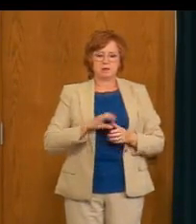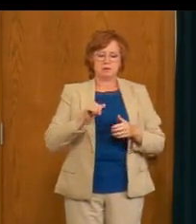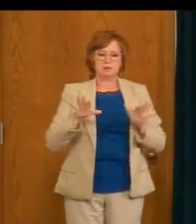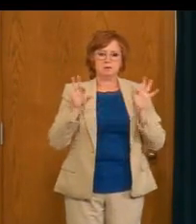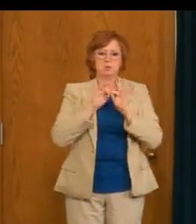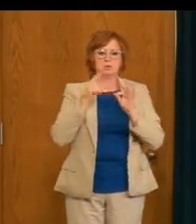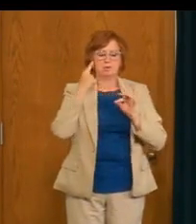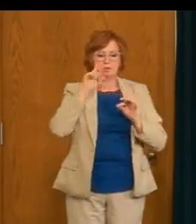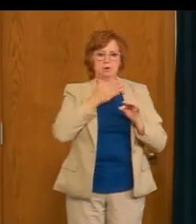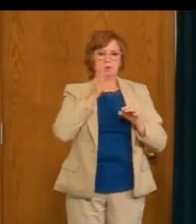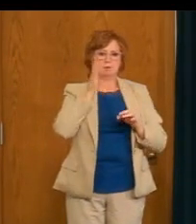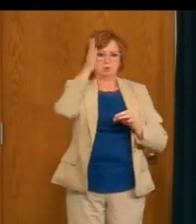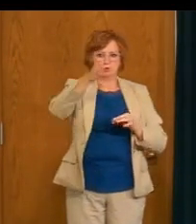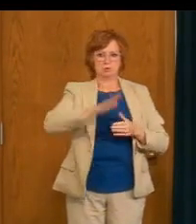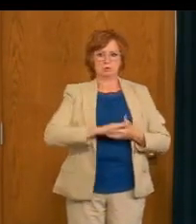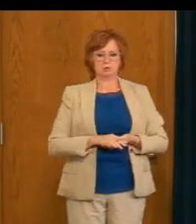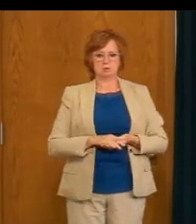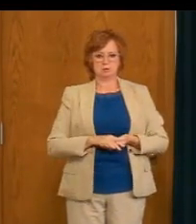Canada.